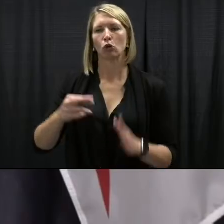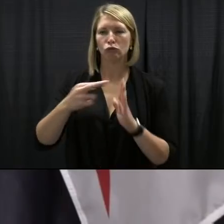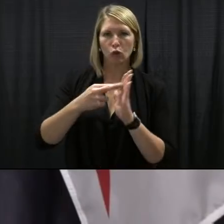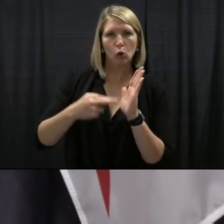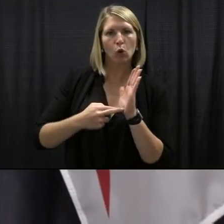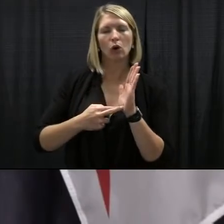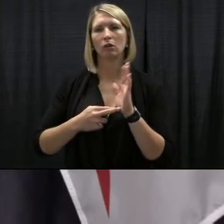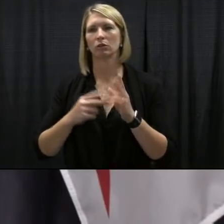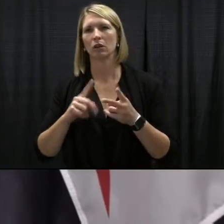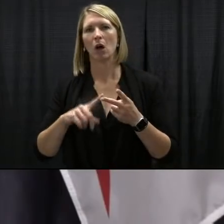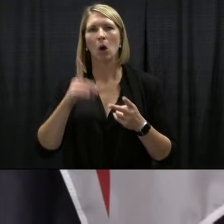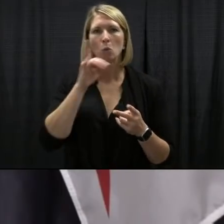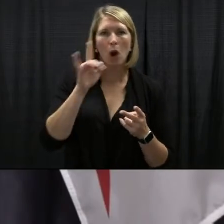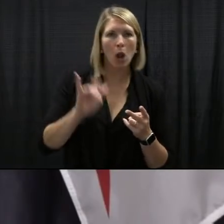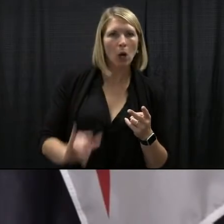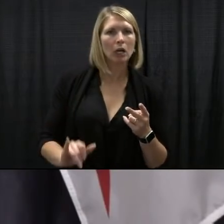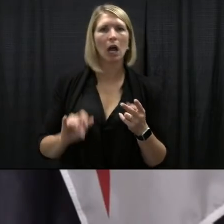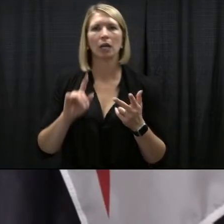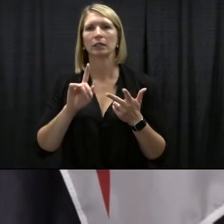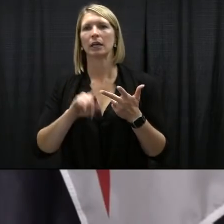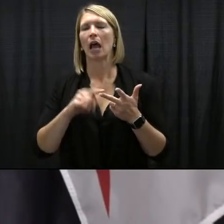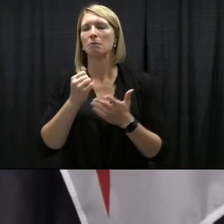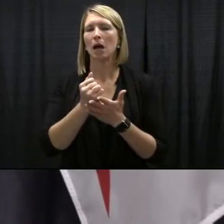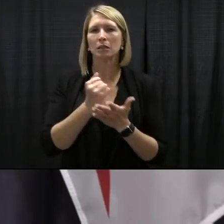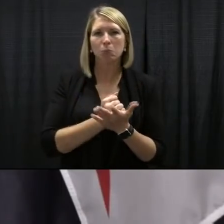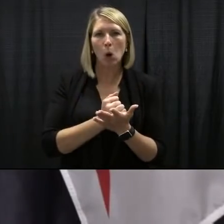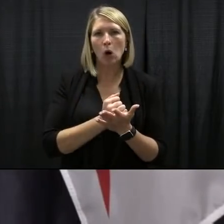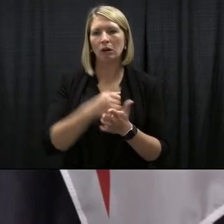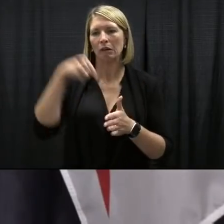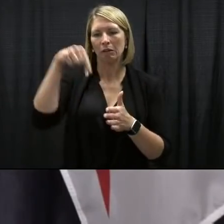regulations and framework for the vaccine passport will be.